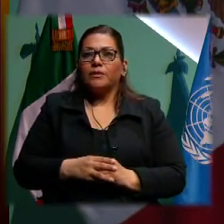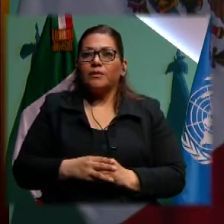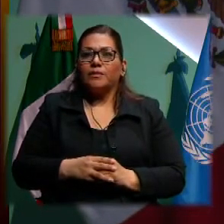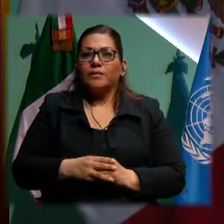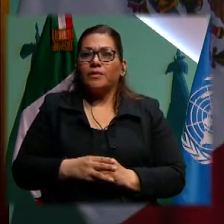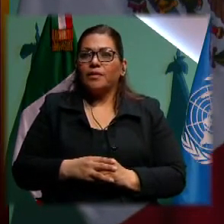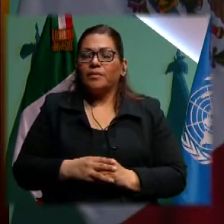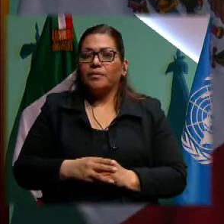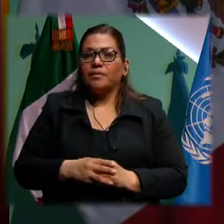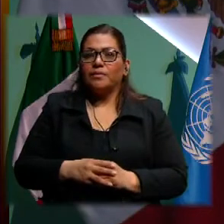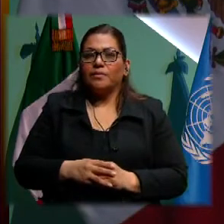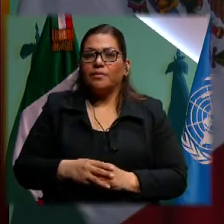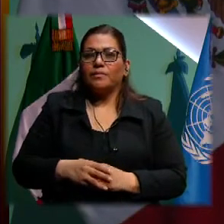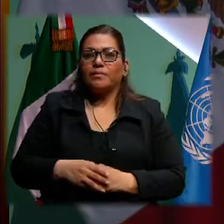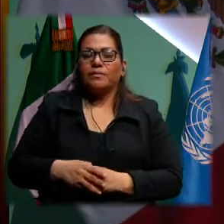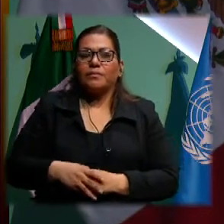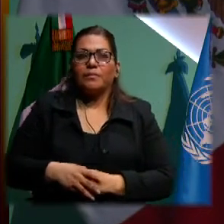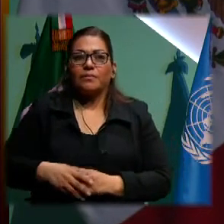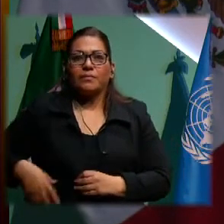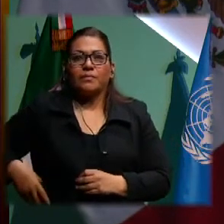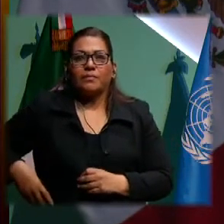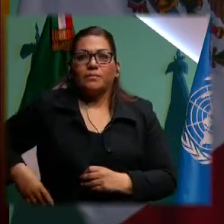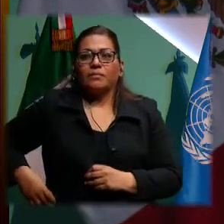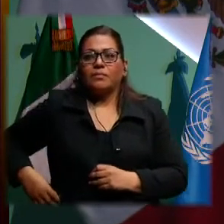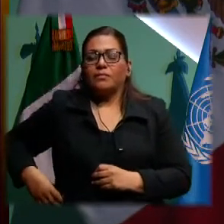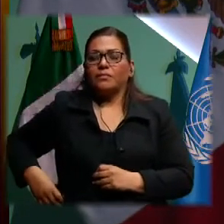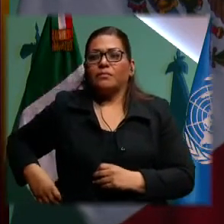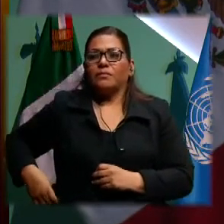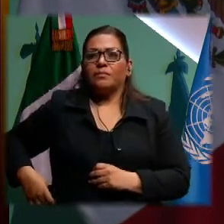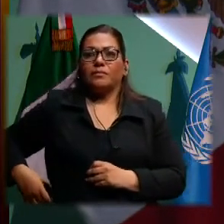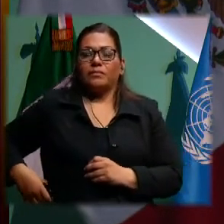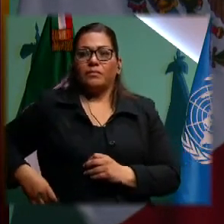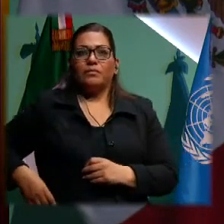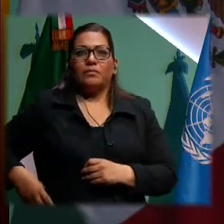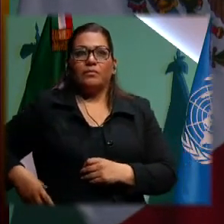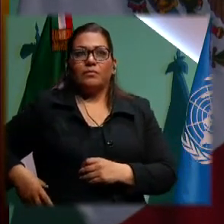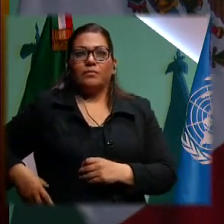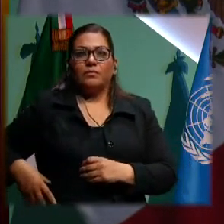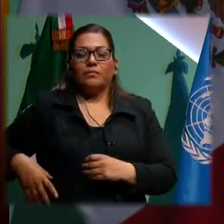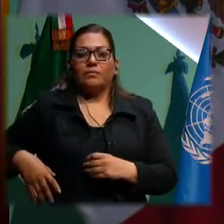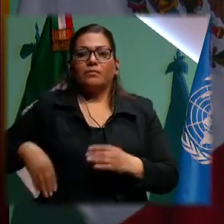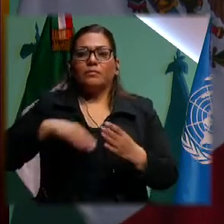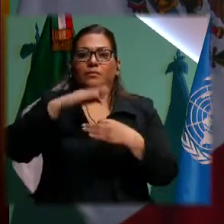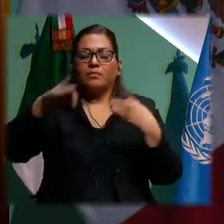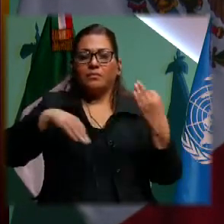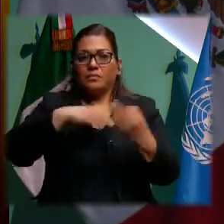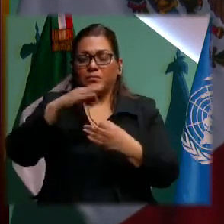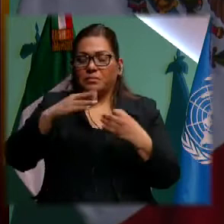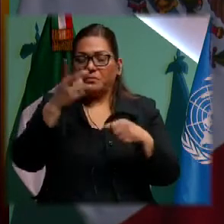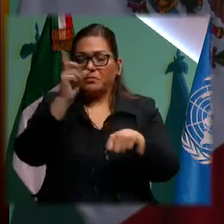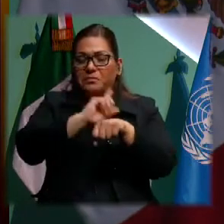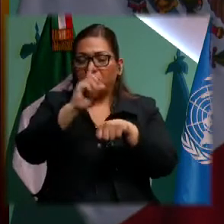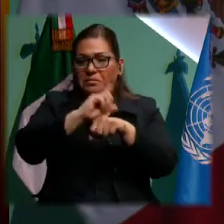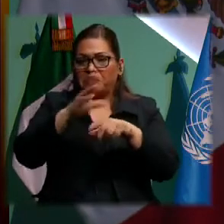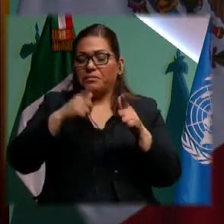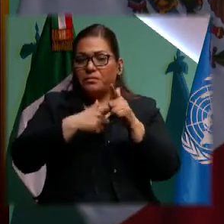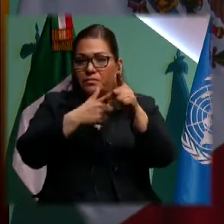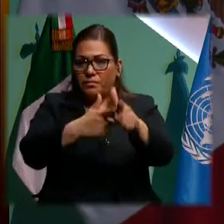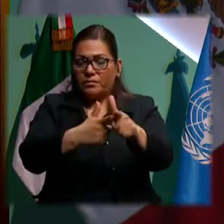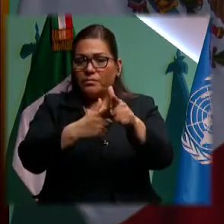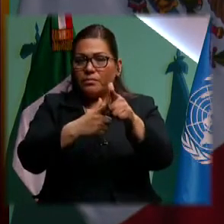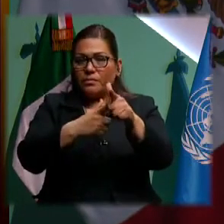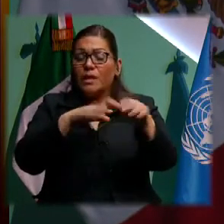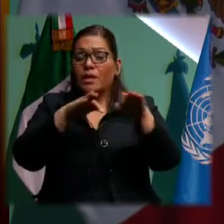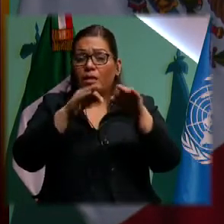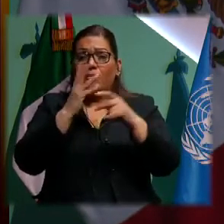world. People who are working hard each and every day to create their own futures.